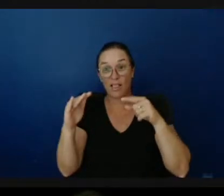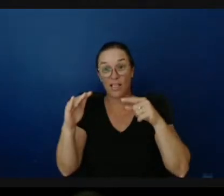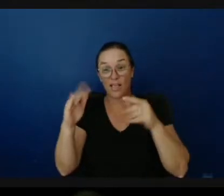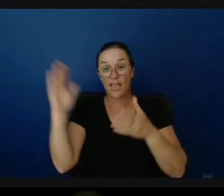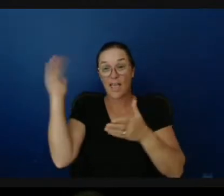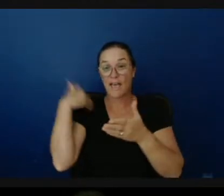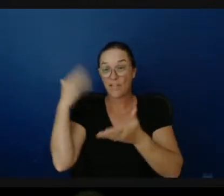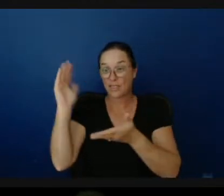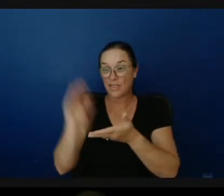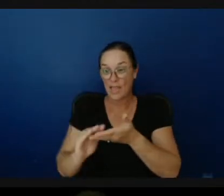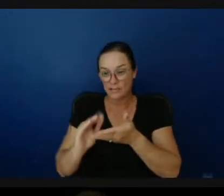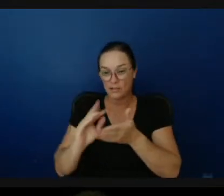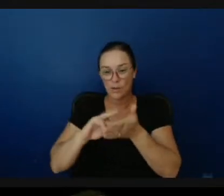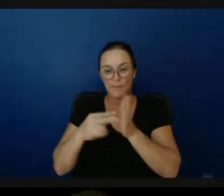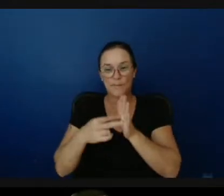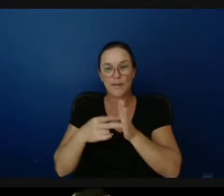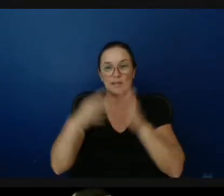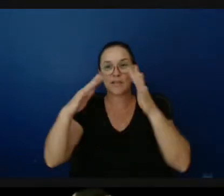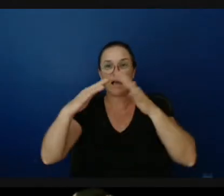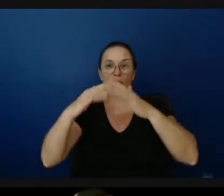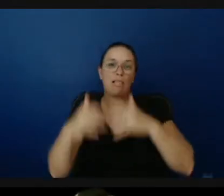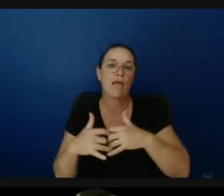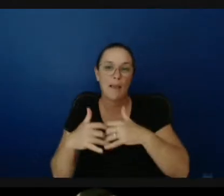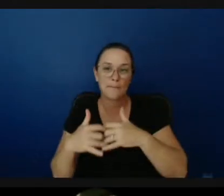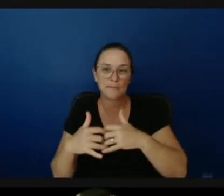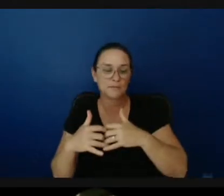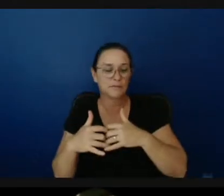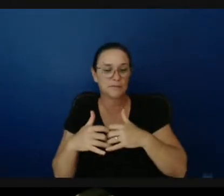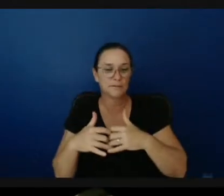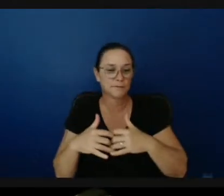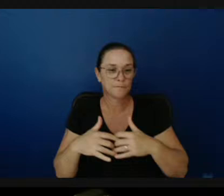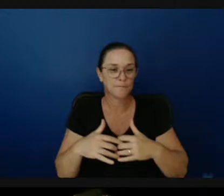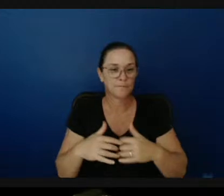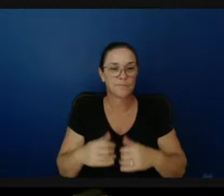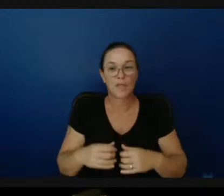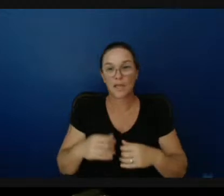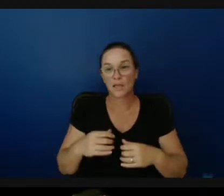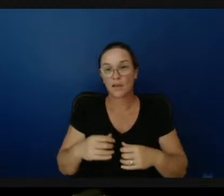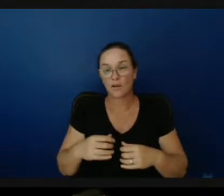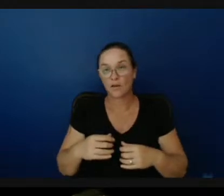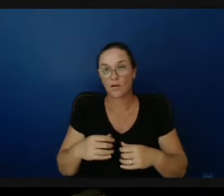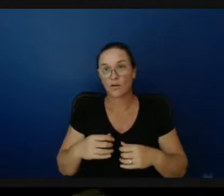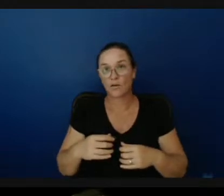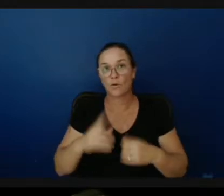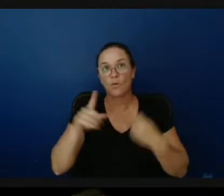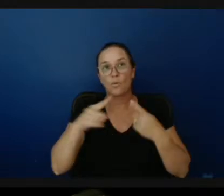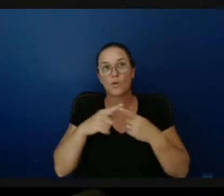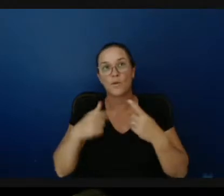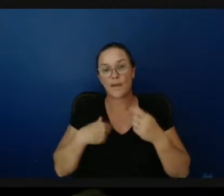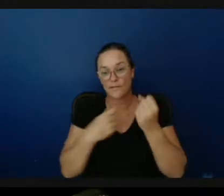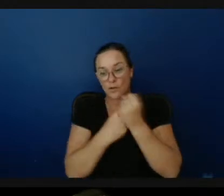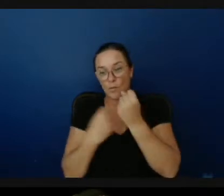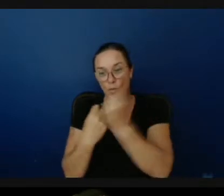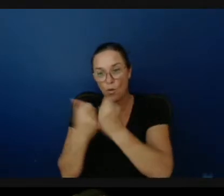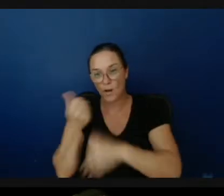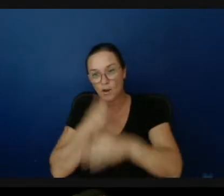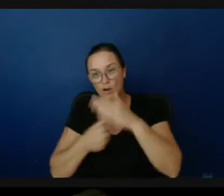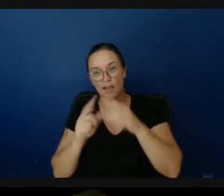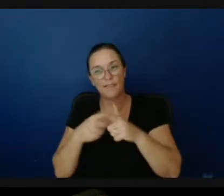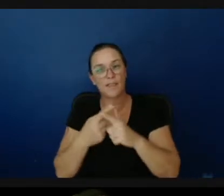caldera to collapse. It's more so taking away the support from below that causes collapse rather than weighing it down from above, right? If that makes